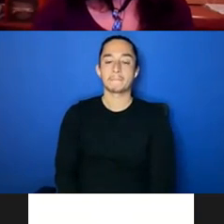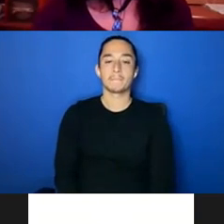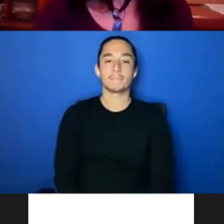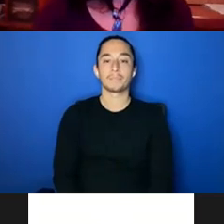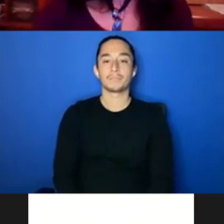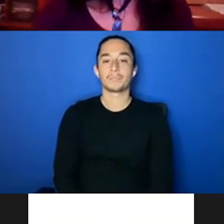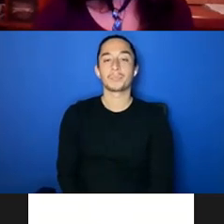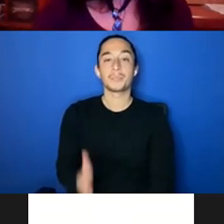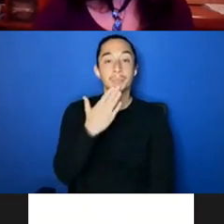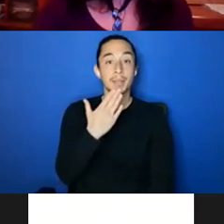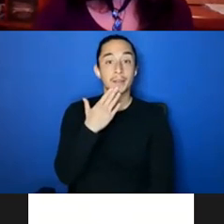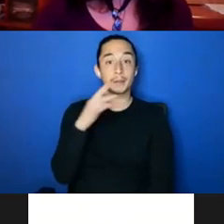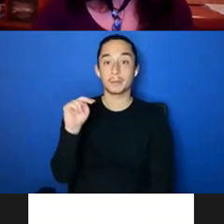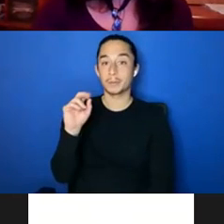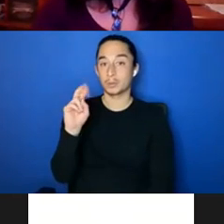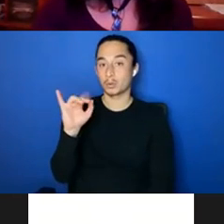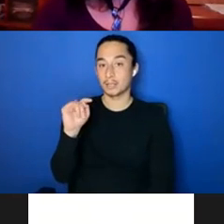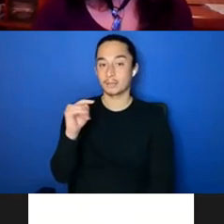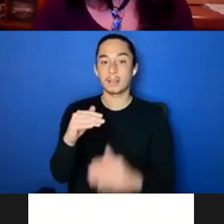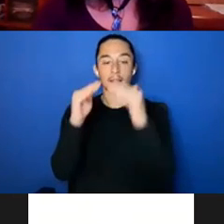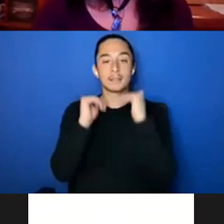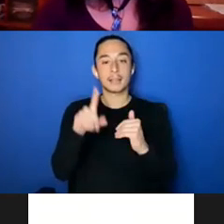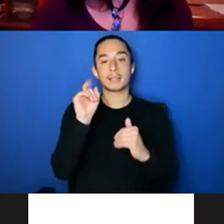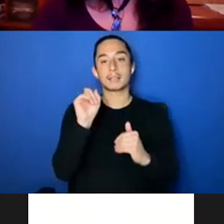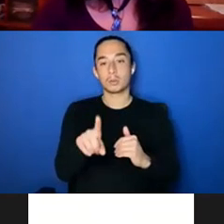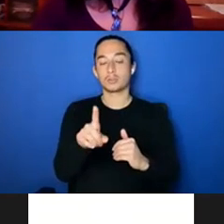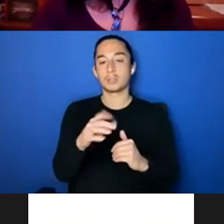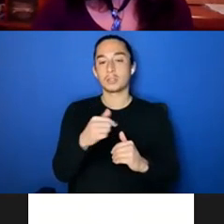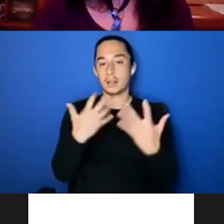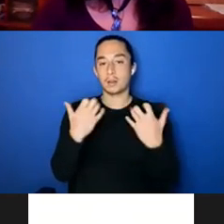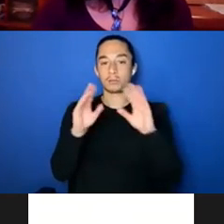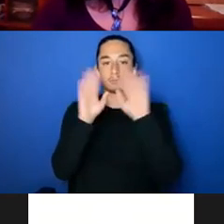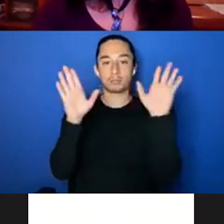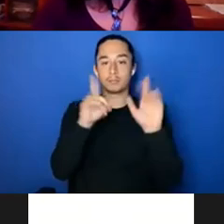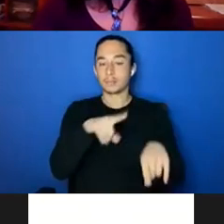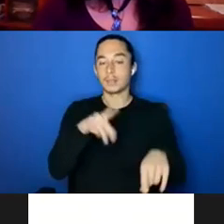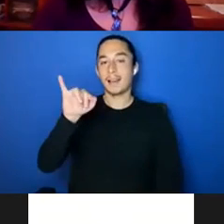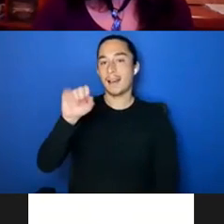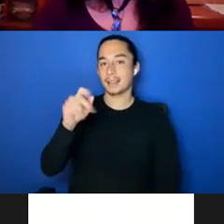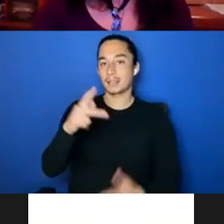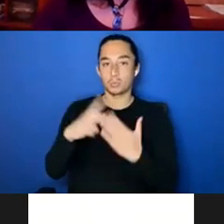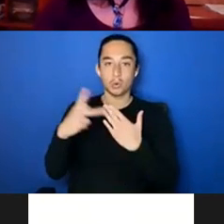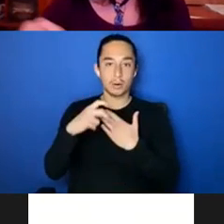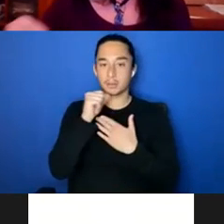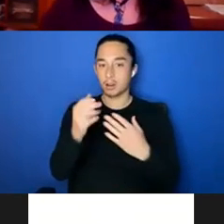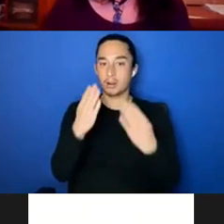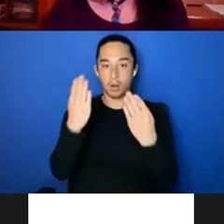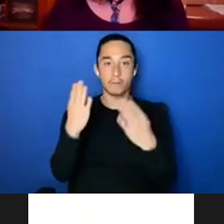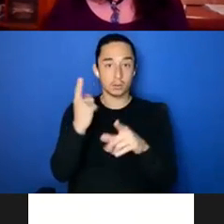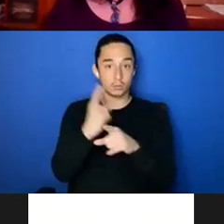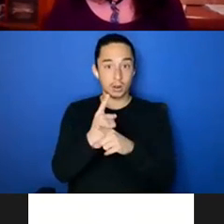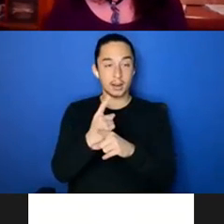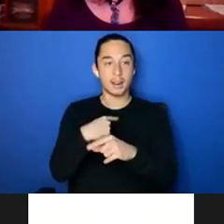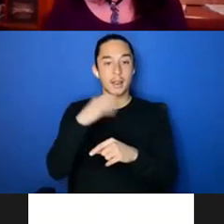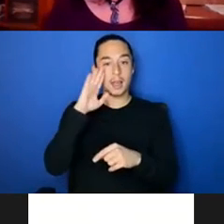Thank you for that, Nuri. And then the next question I want to explicitly answer is, the IS program is no longer offered, correct? I know that